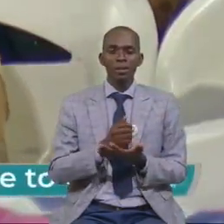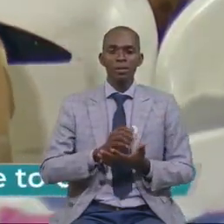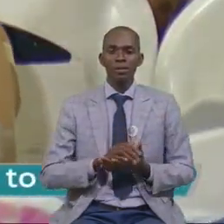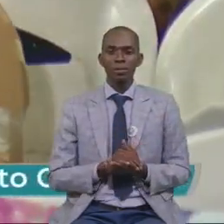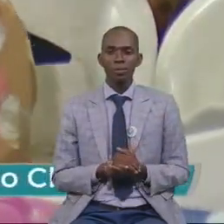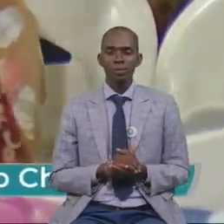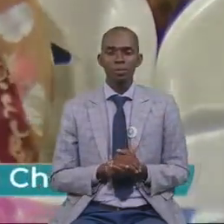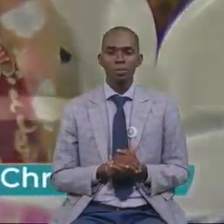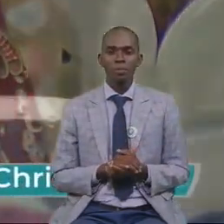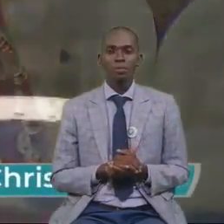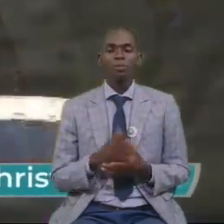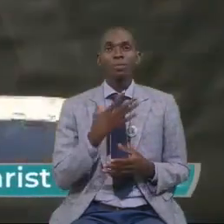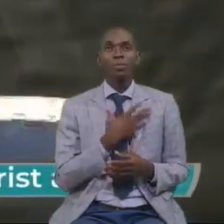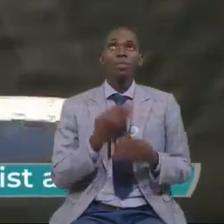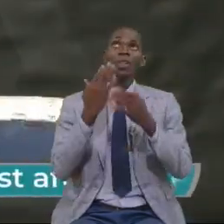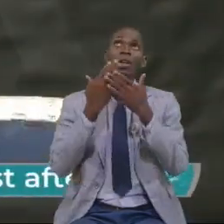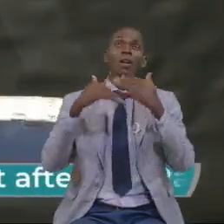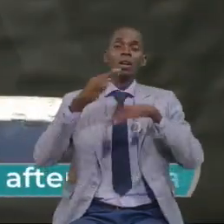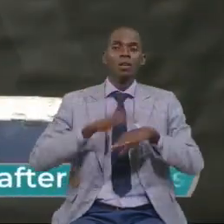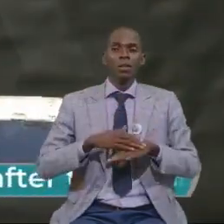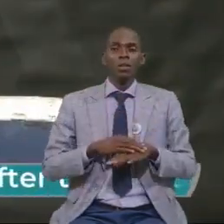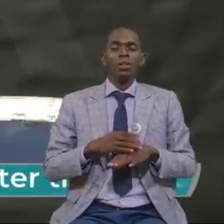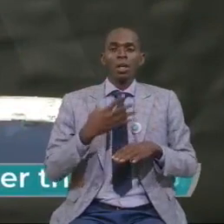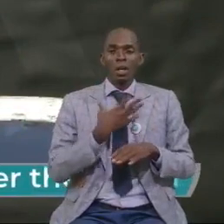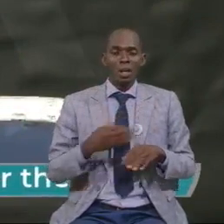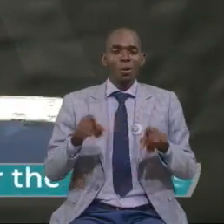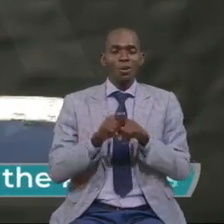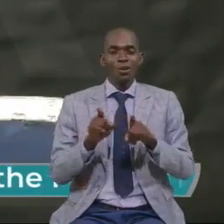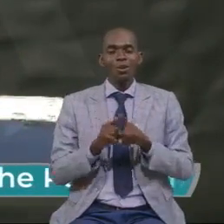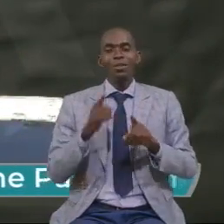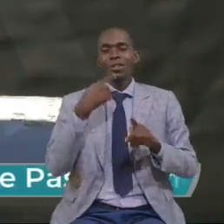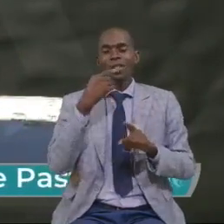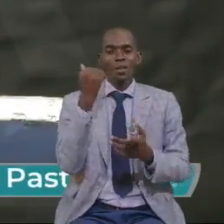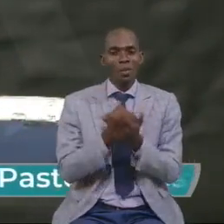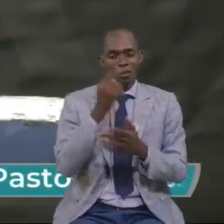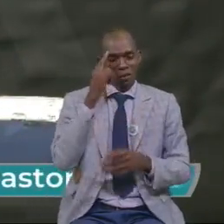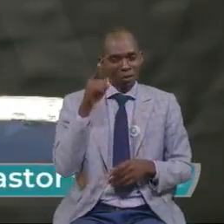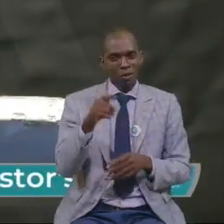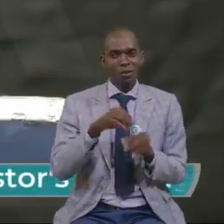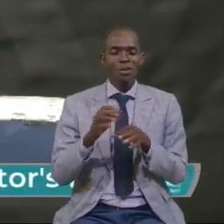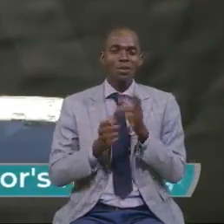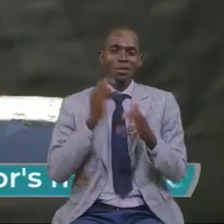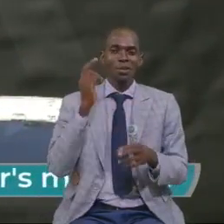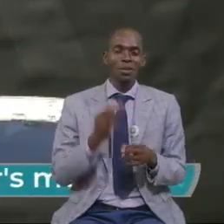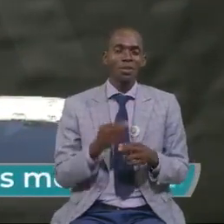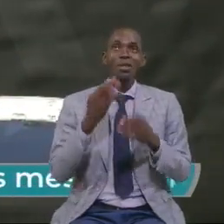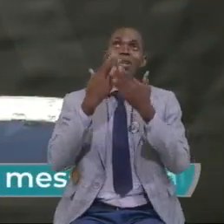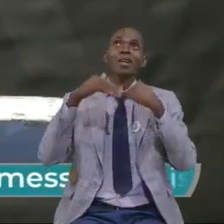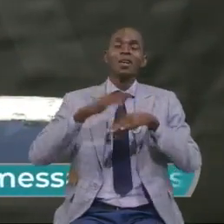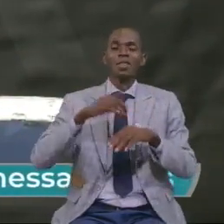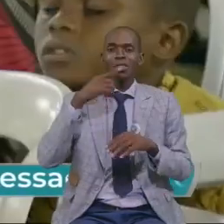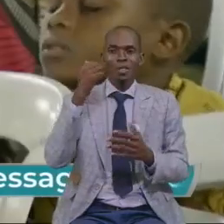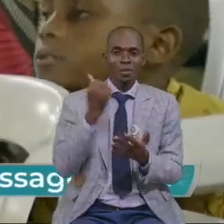And heaven has said amen for you as well. I say heaven has said amen for you.